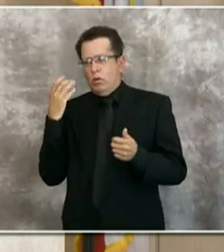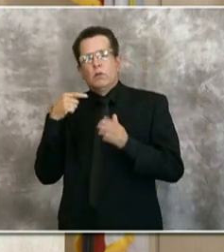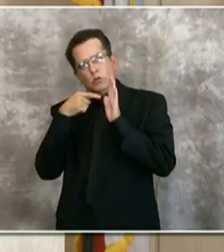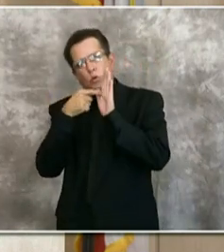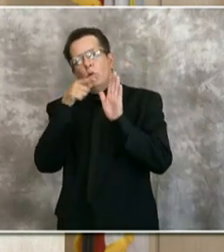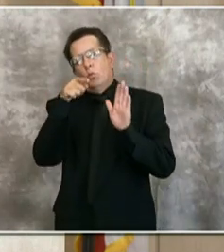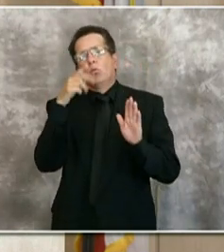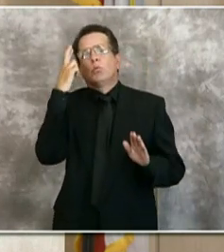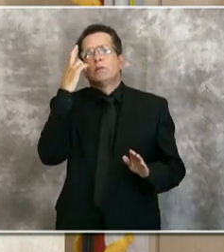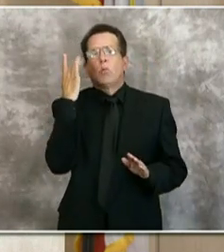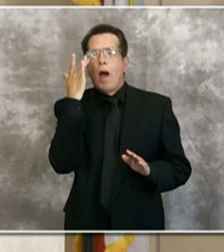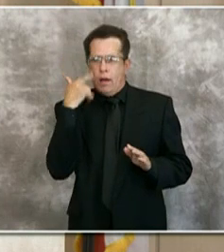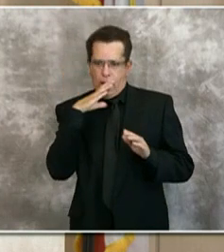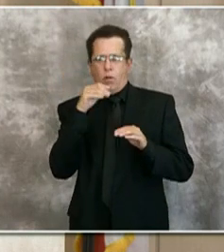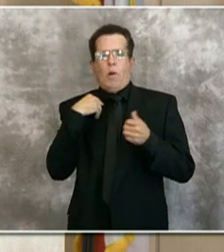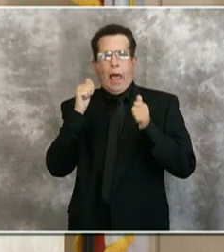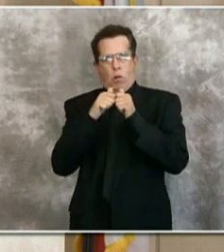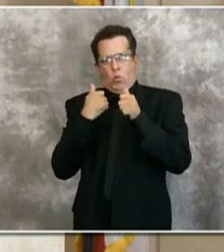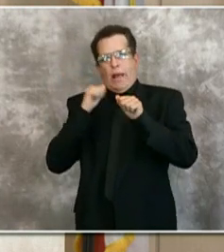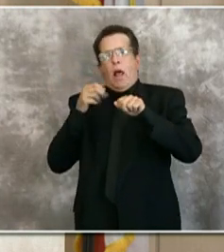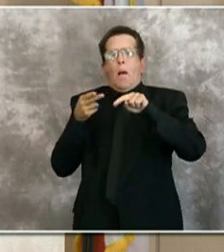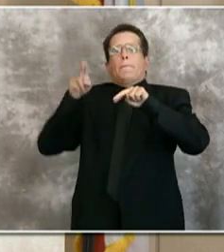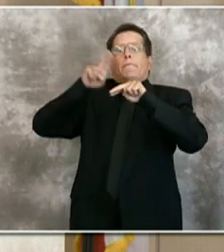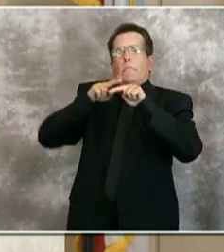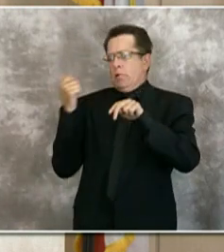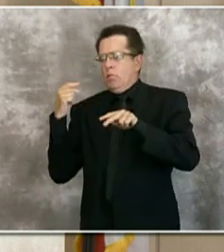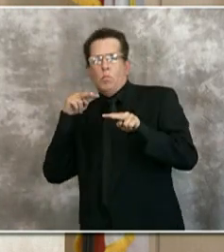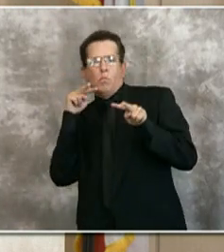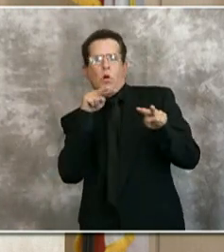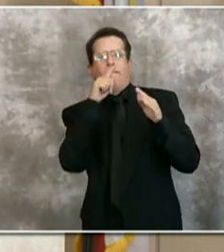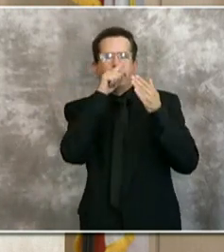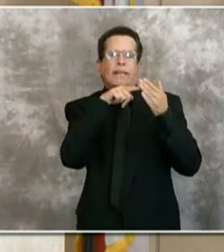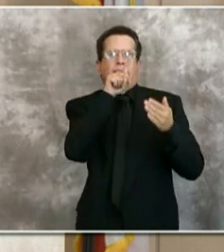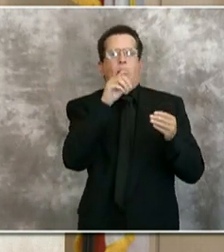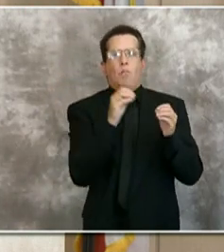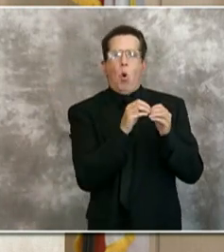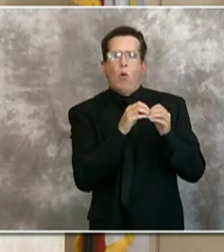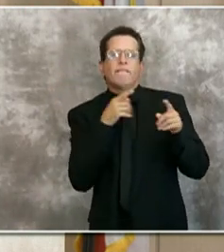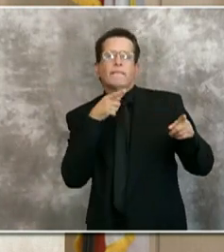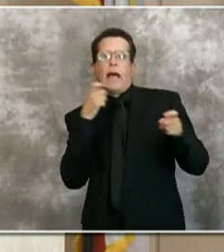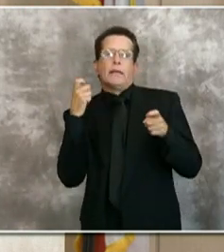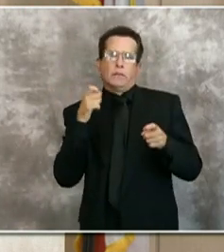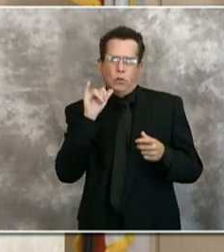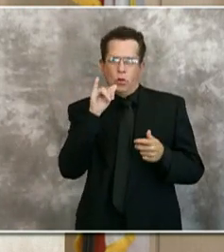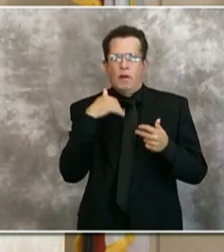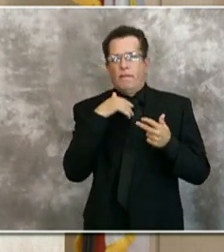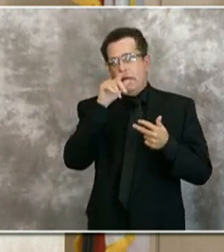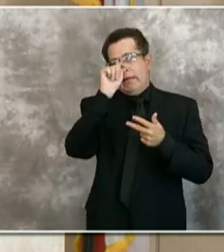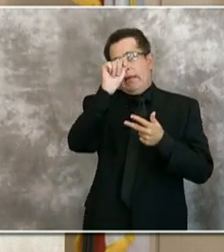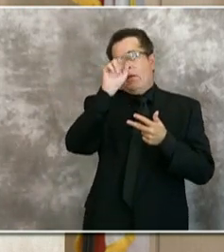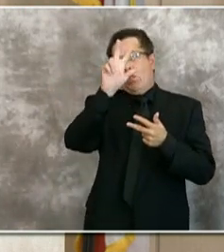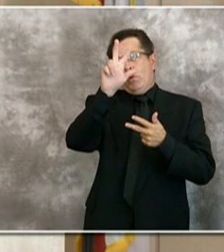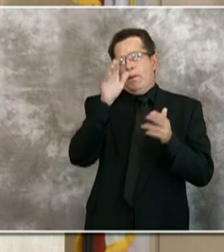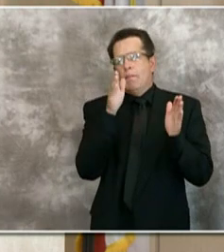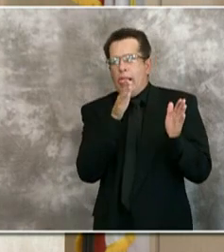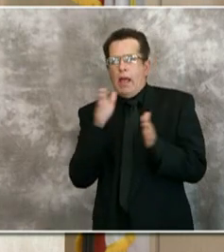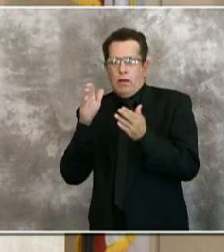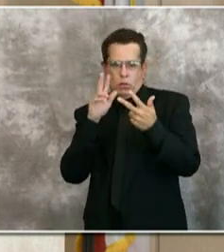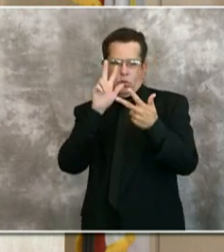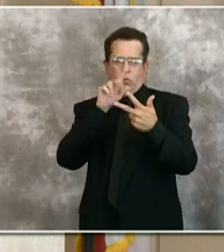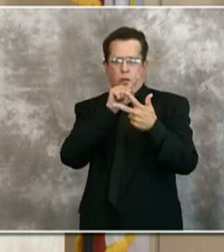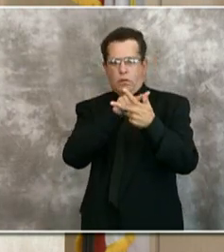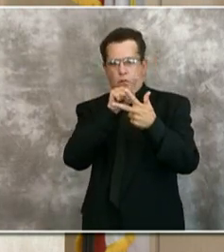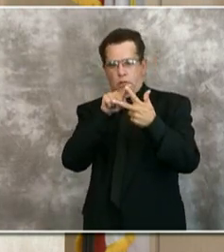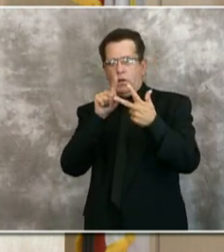and increase the percentage of case investigations that are conducted in the appropriate time frame. The T3 strategy, which we talk about a lot as one